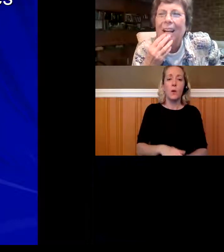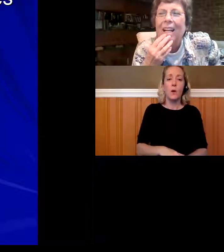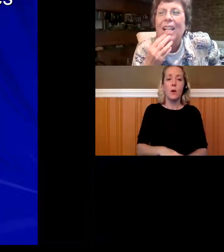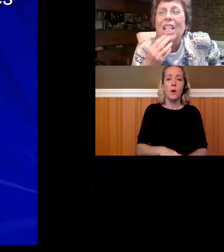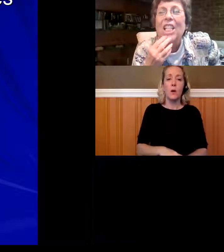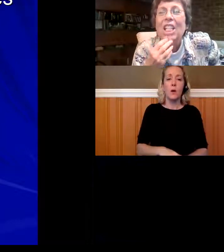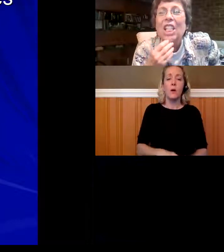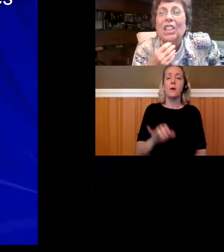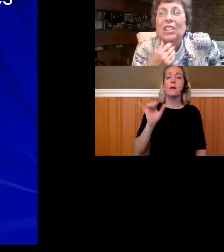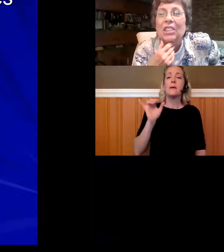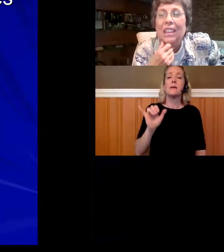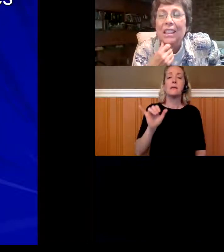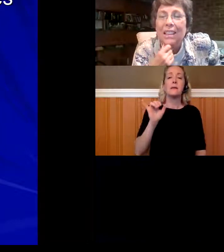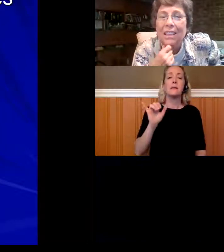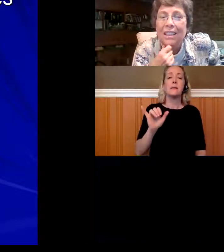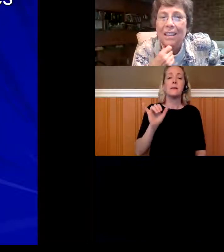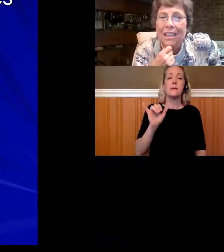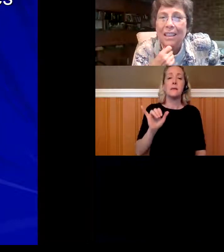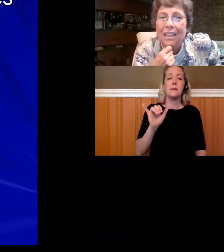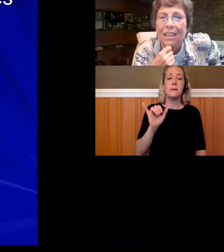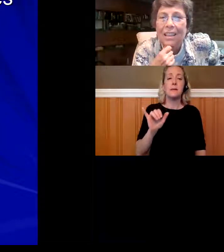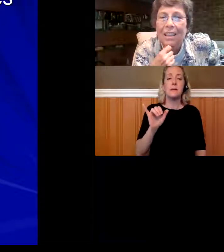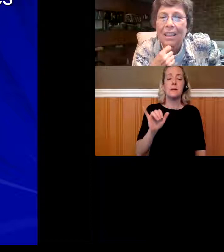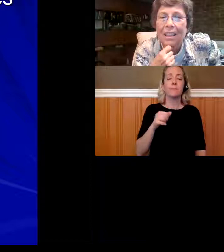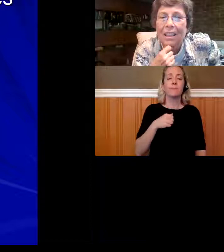ew. Mm-hmm.